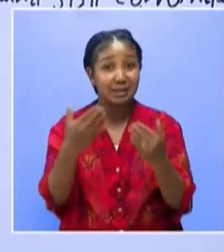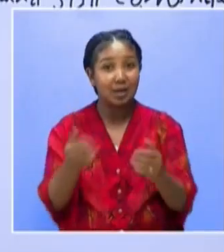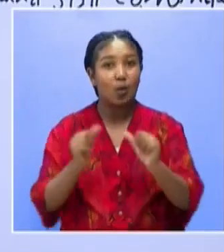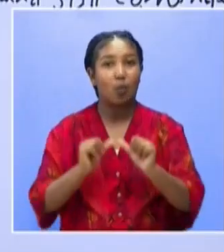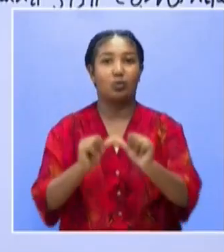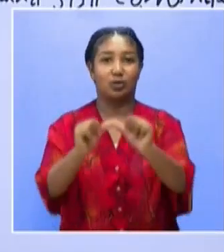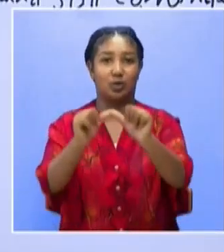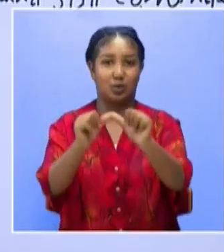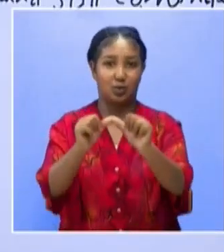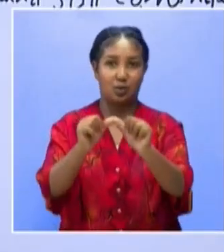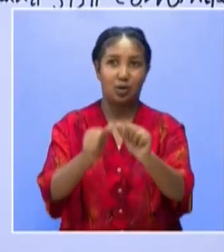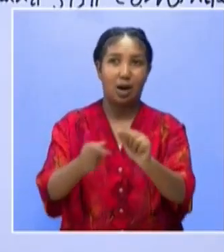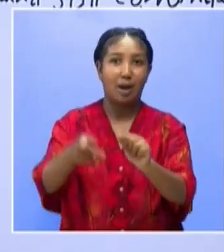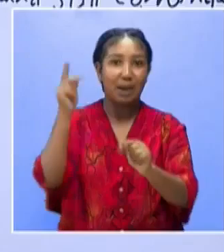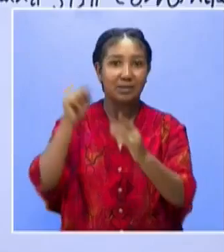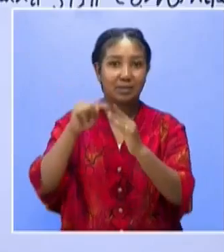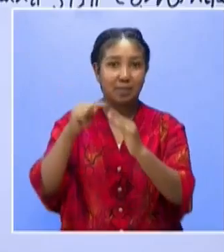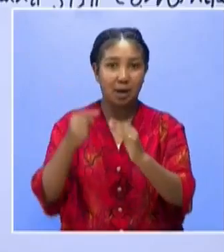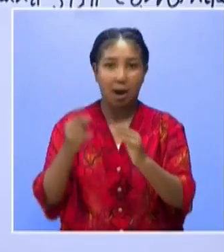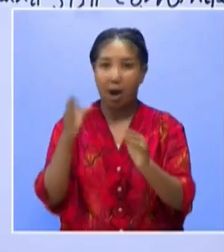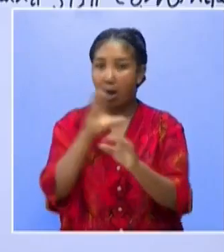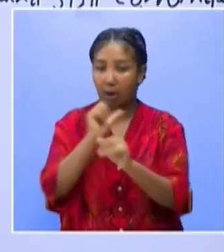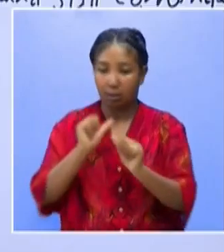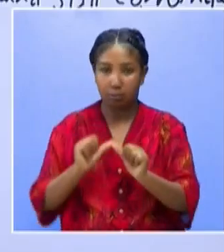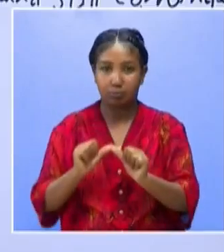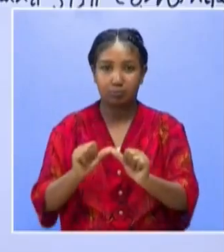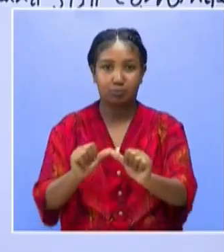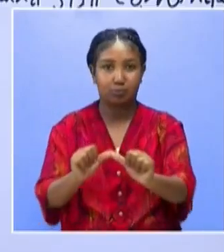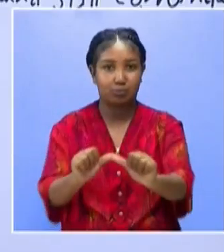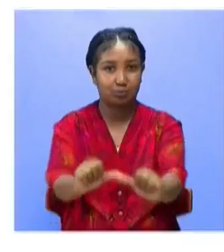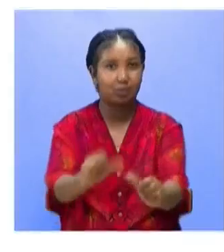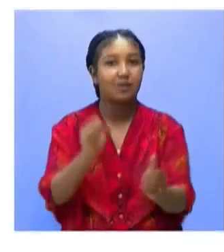continue. Okay? For example,